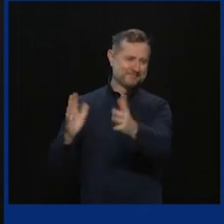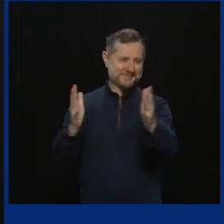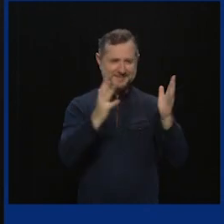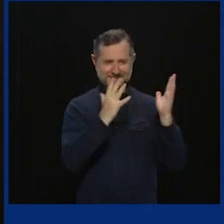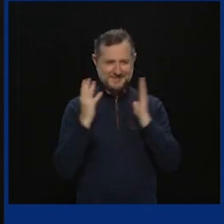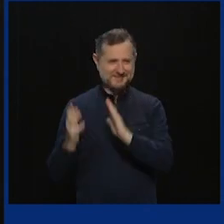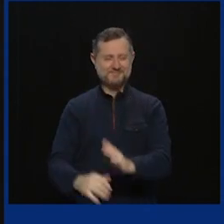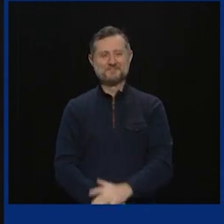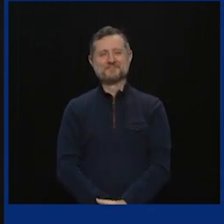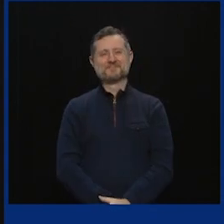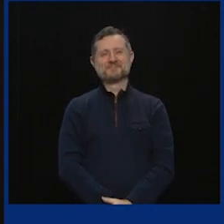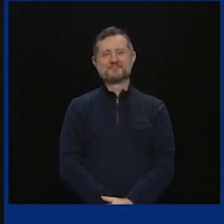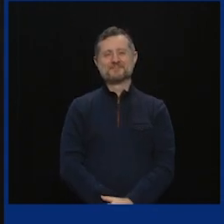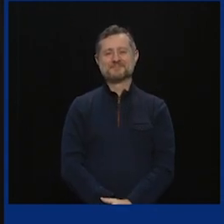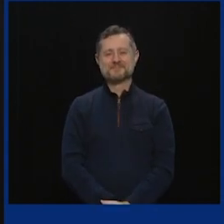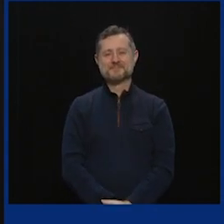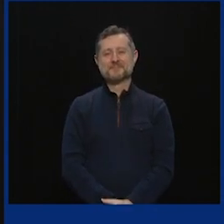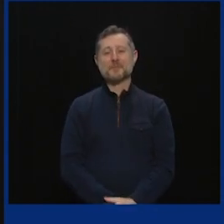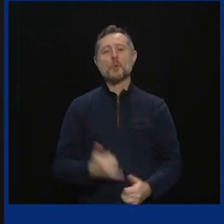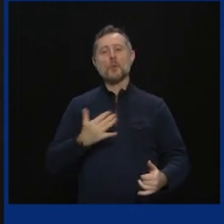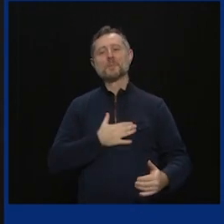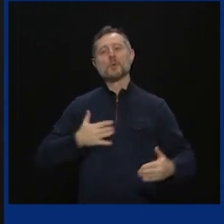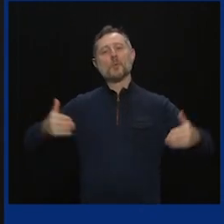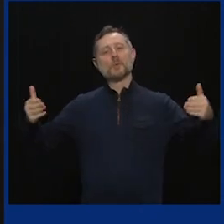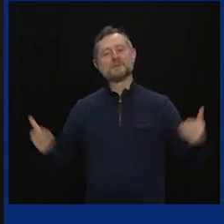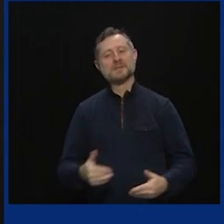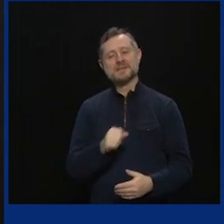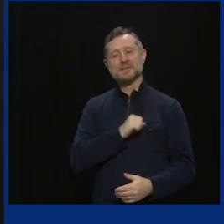Now please welcome Senator Brian Cavanaugh.